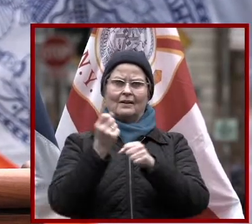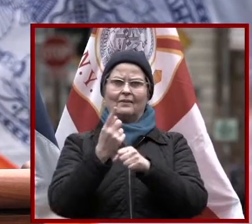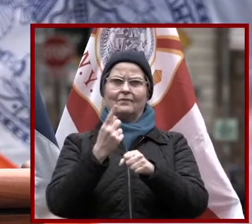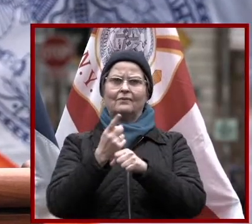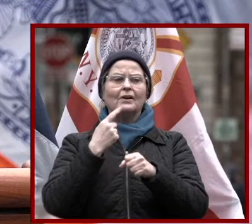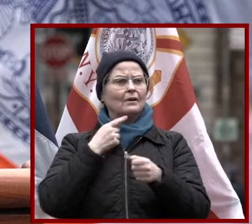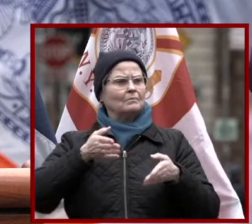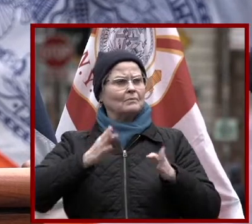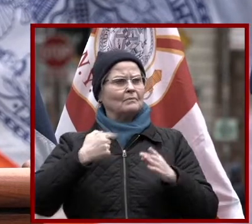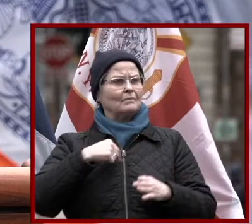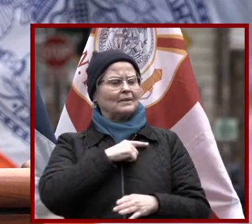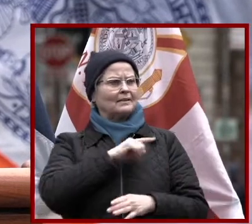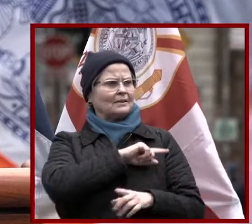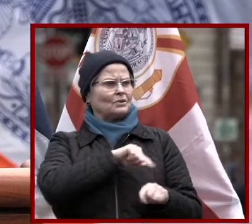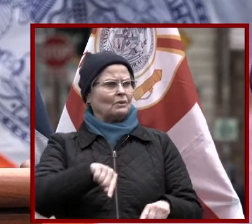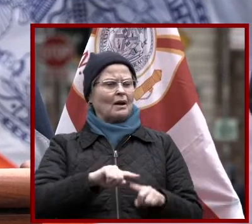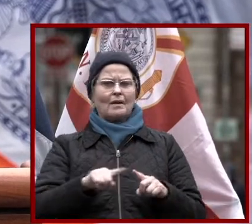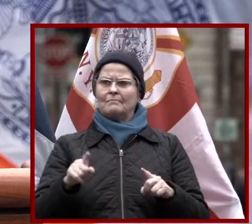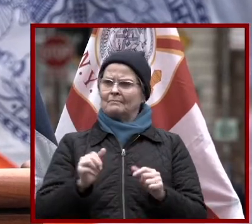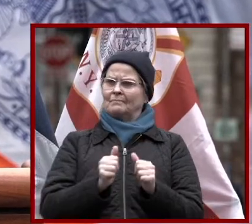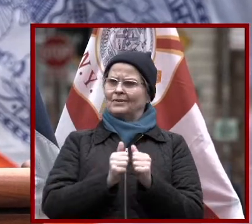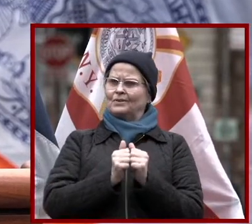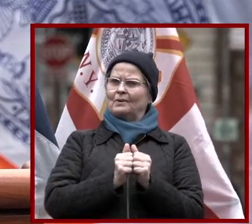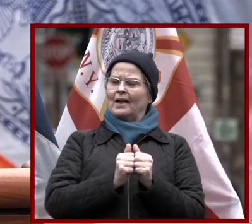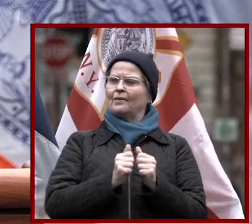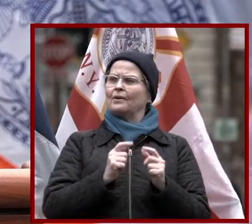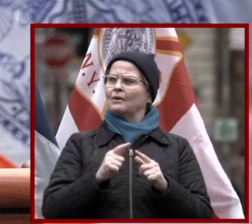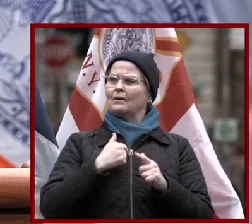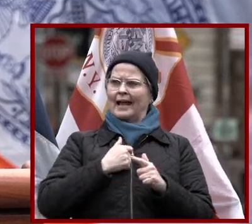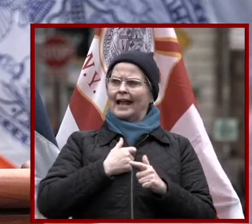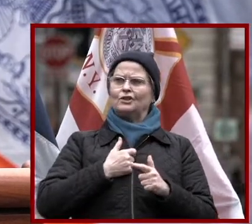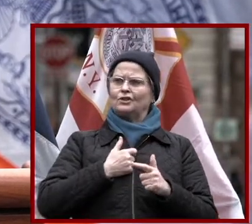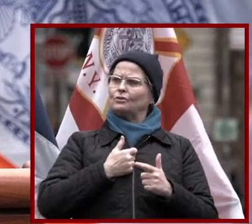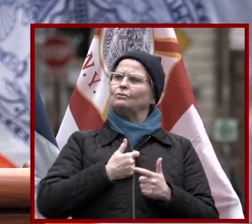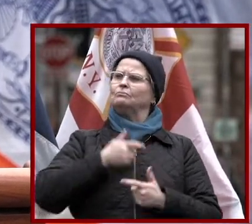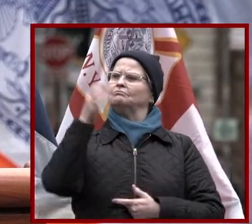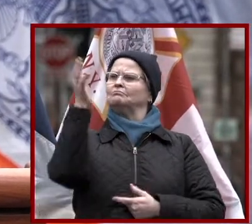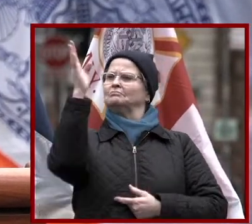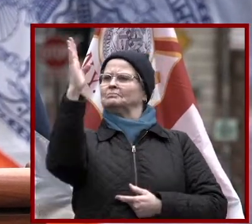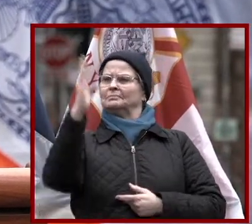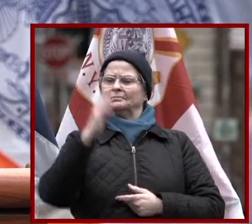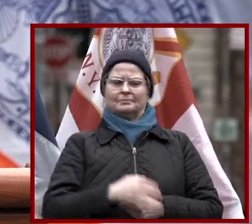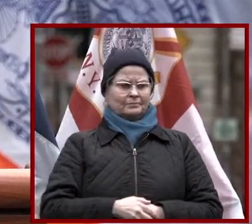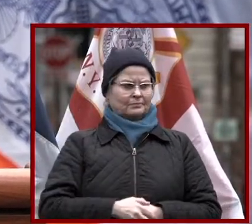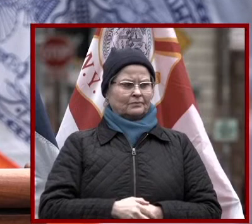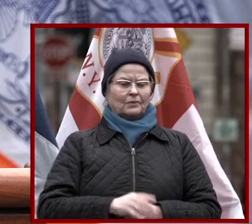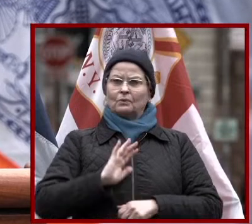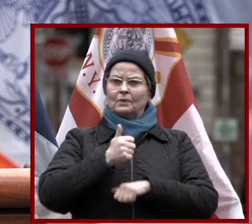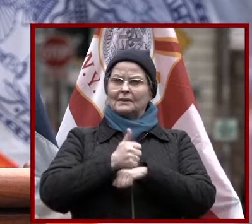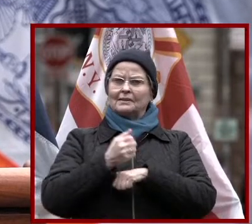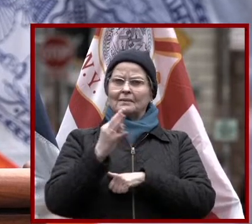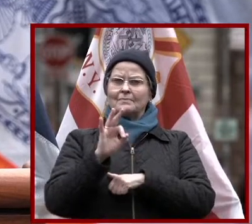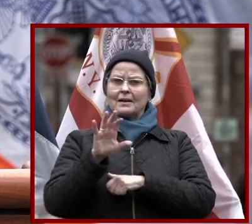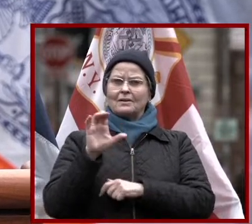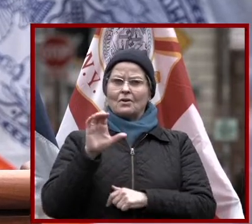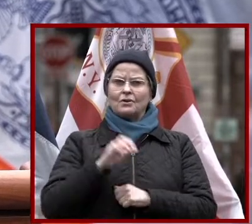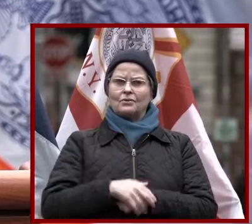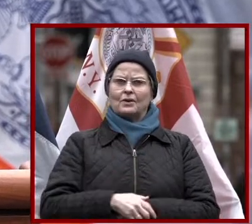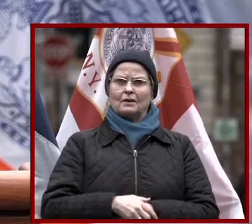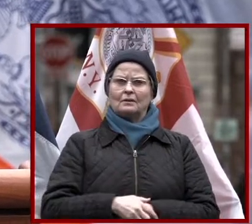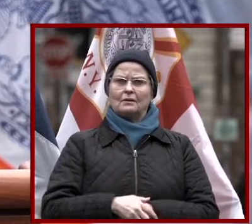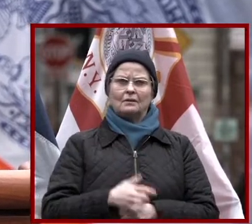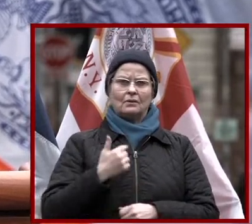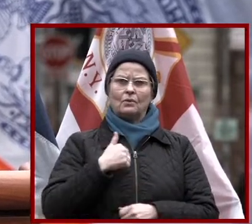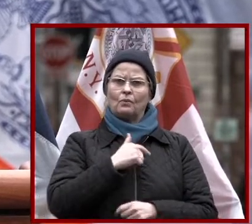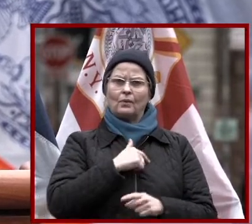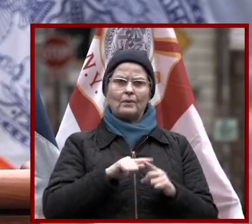this opportunity to get together and be heard. From our founding in 1900, when we served as